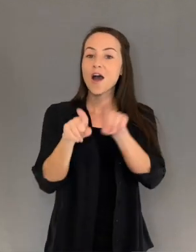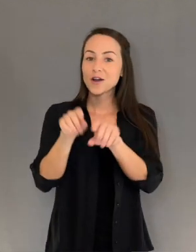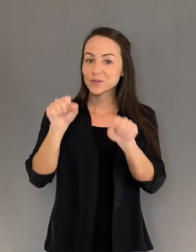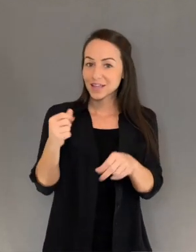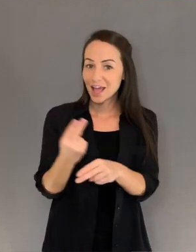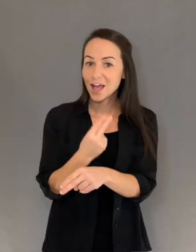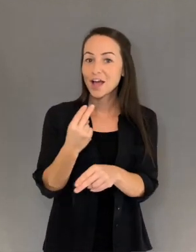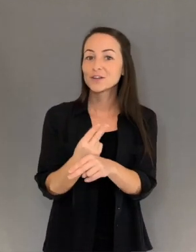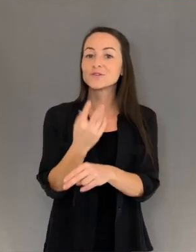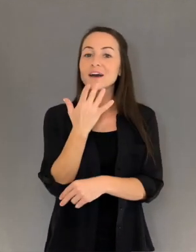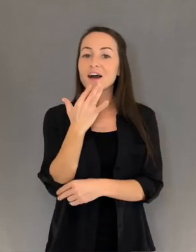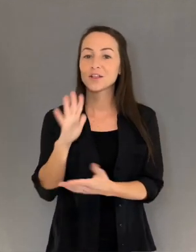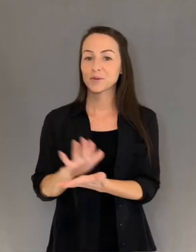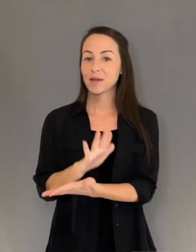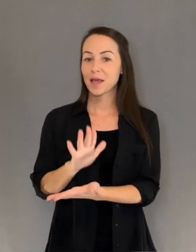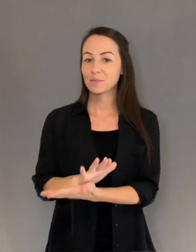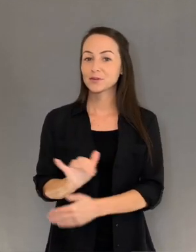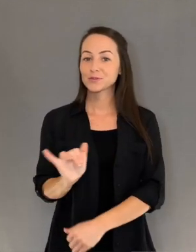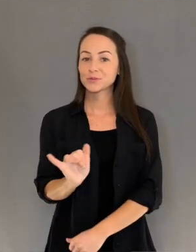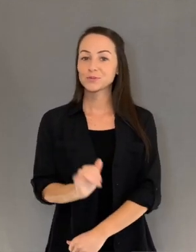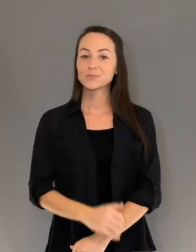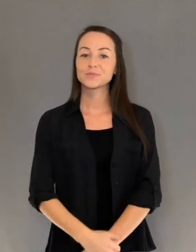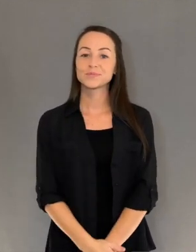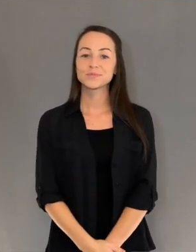Construction paper is another great option.